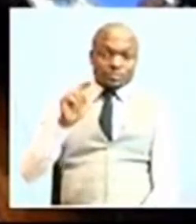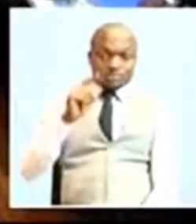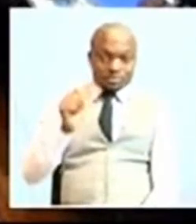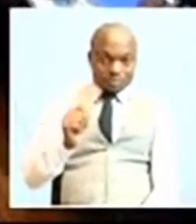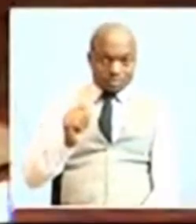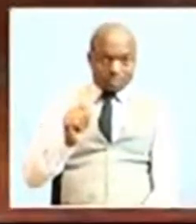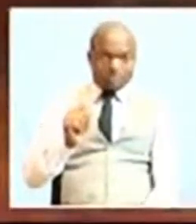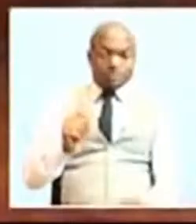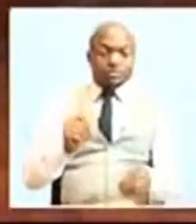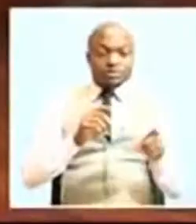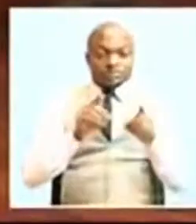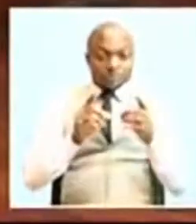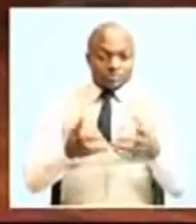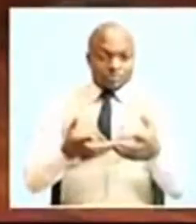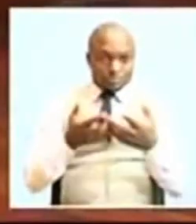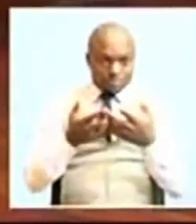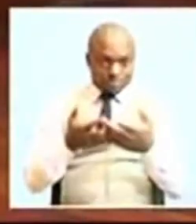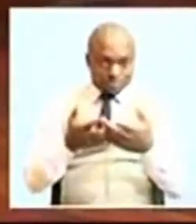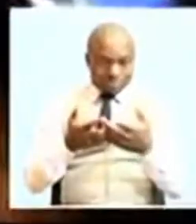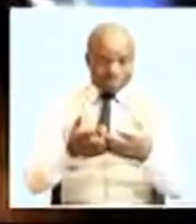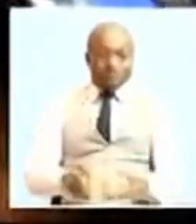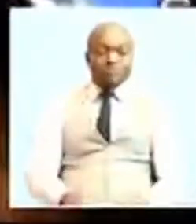Thank you.